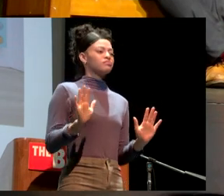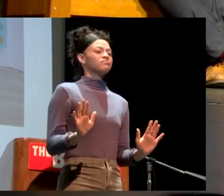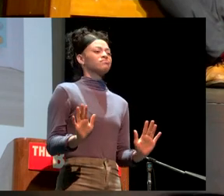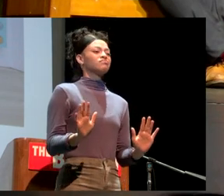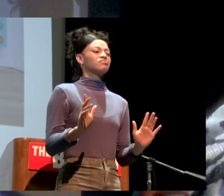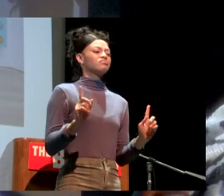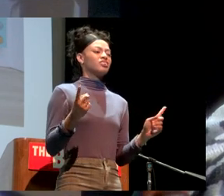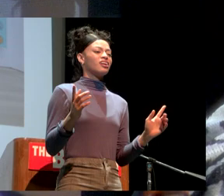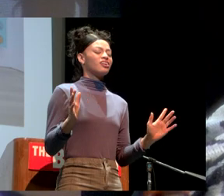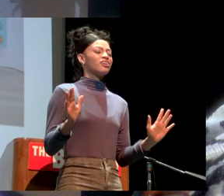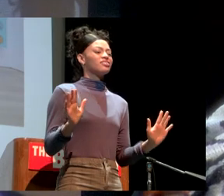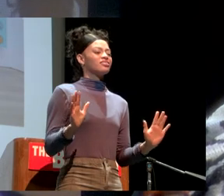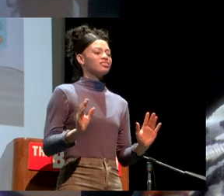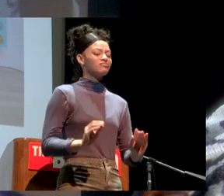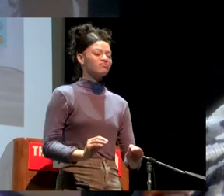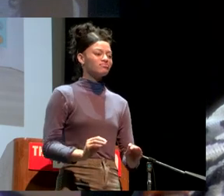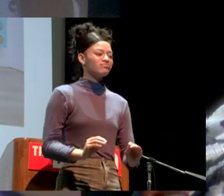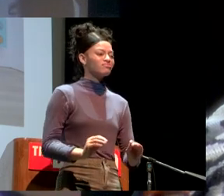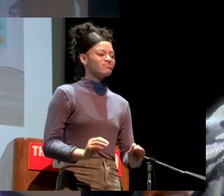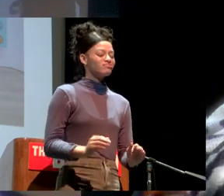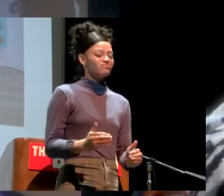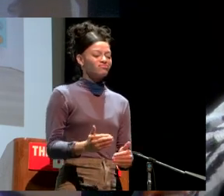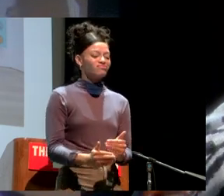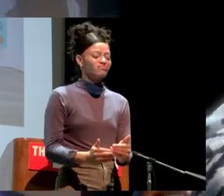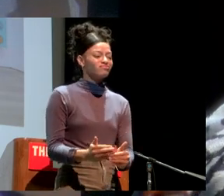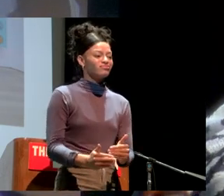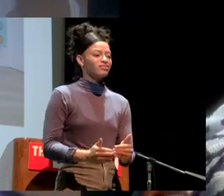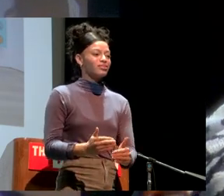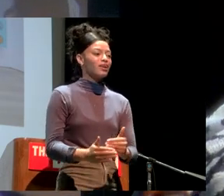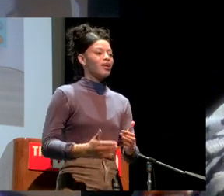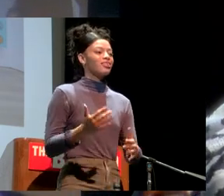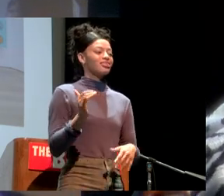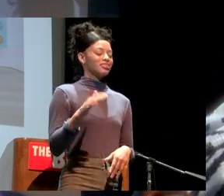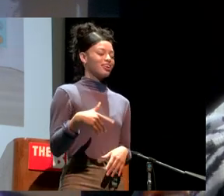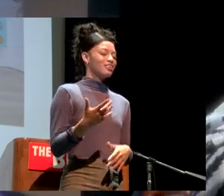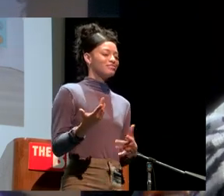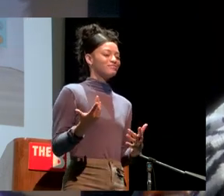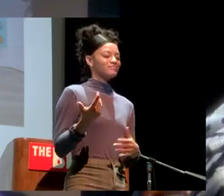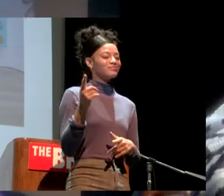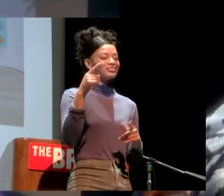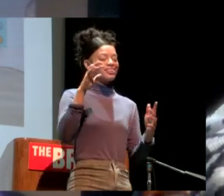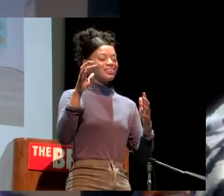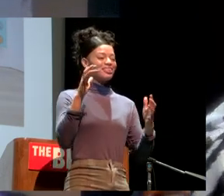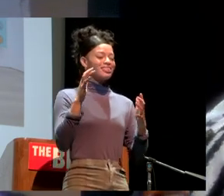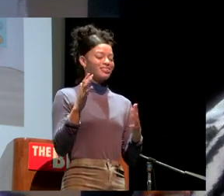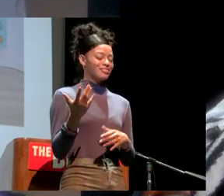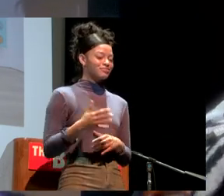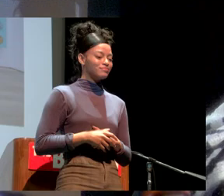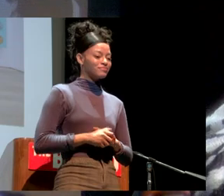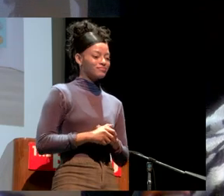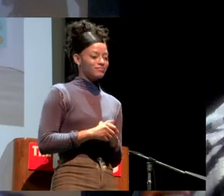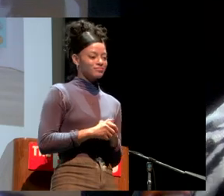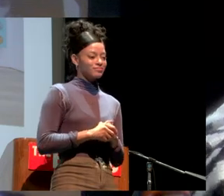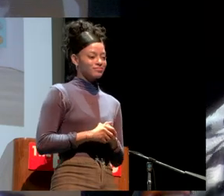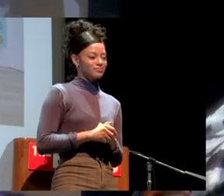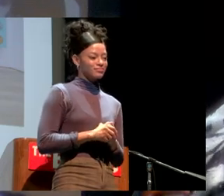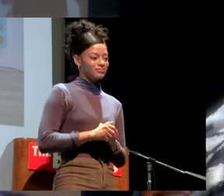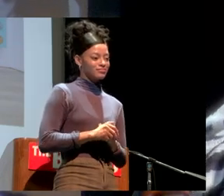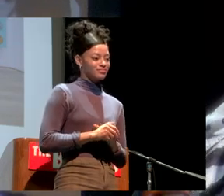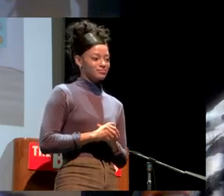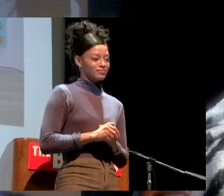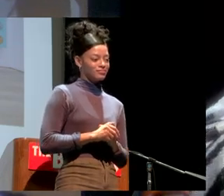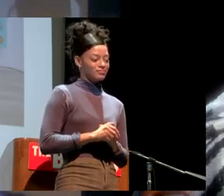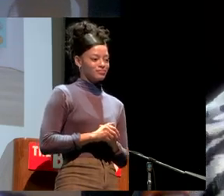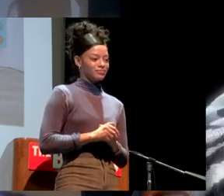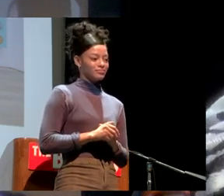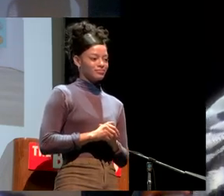kids, oh, your painting is great. Looks like that. oh my God, I'm again shame here,